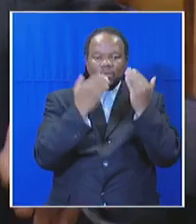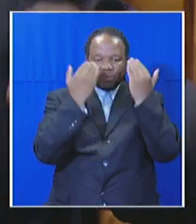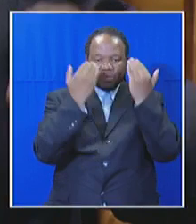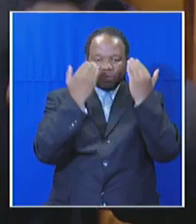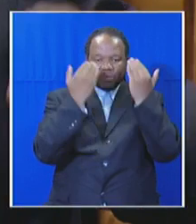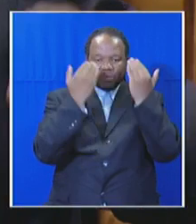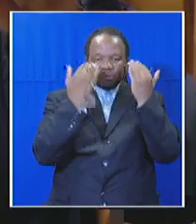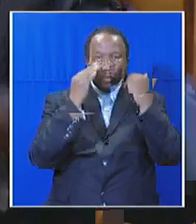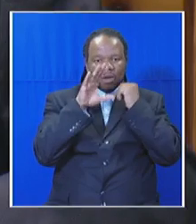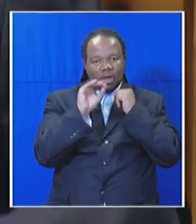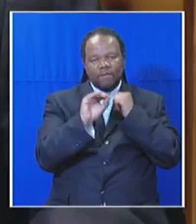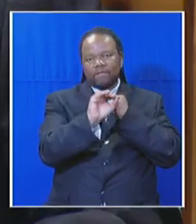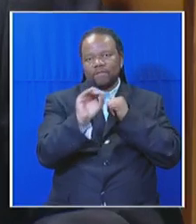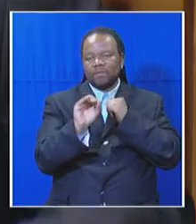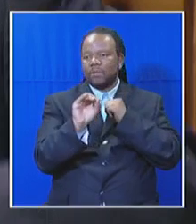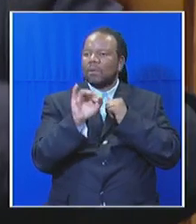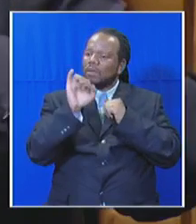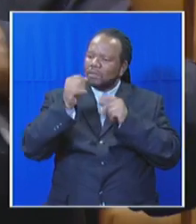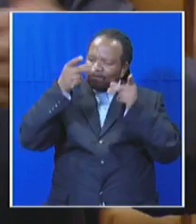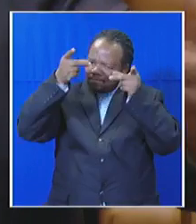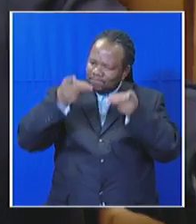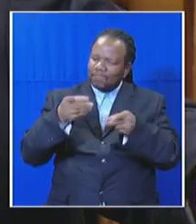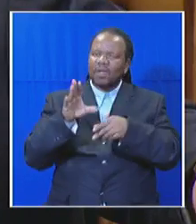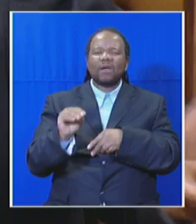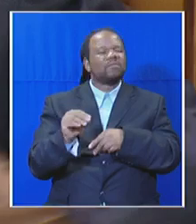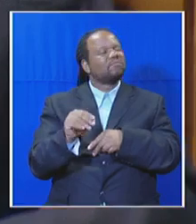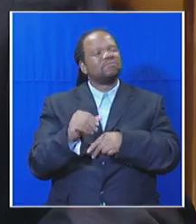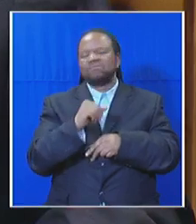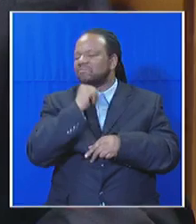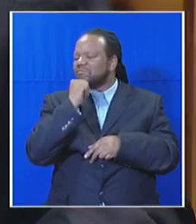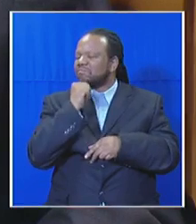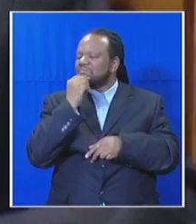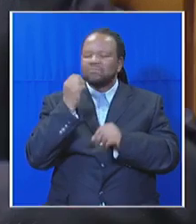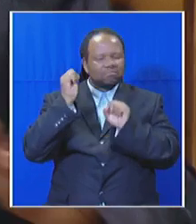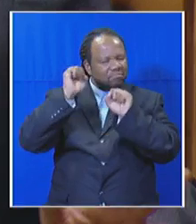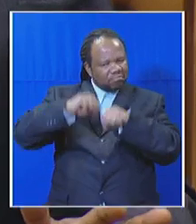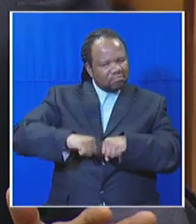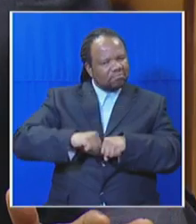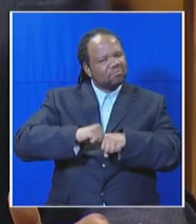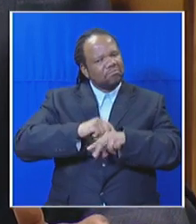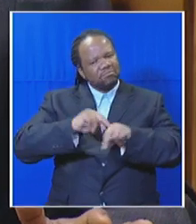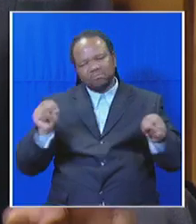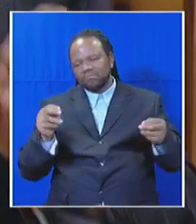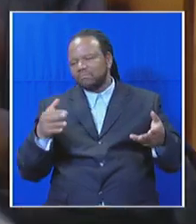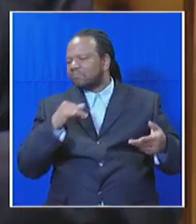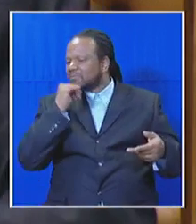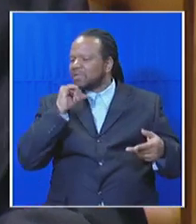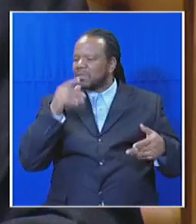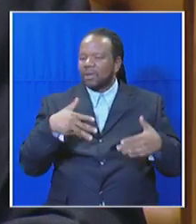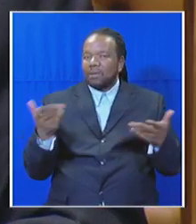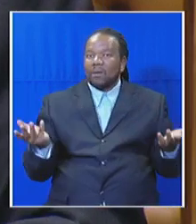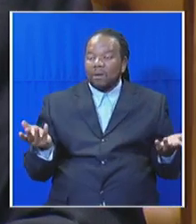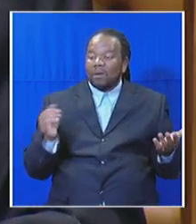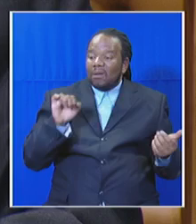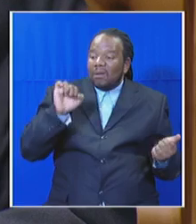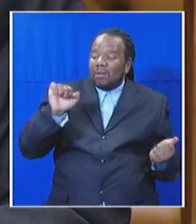was made of Burundi. Whether we are agreed with it or not is a different matter because of the